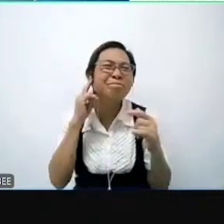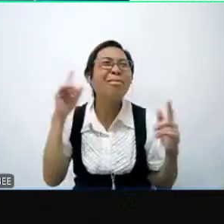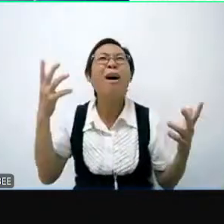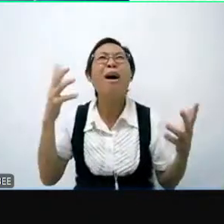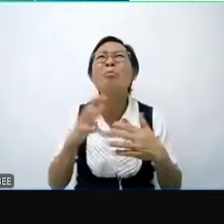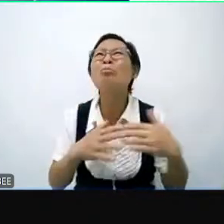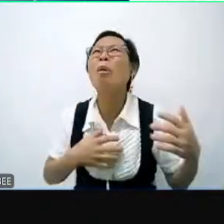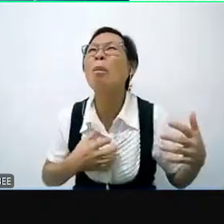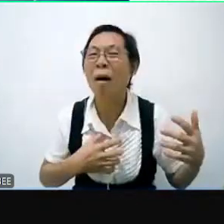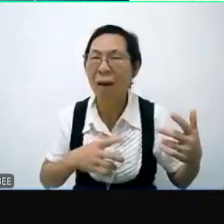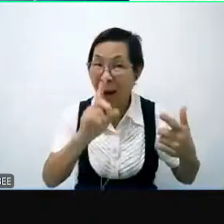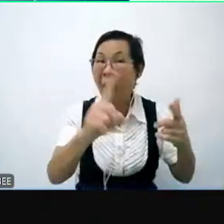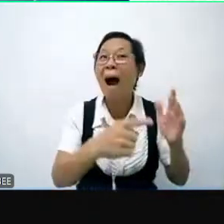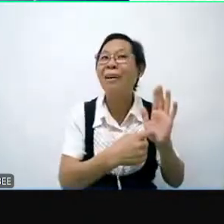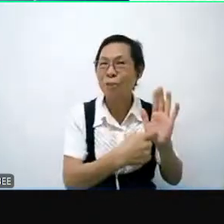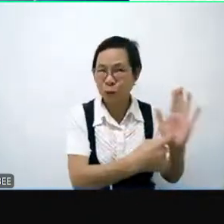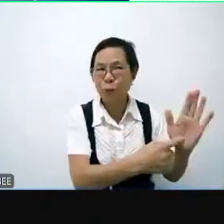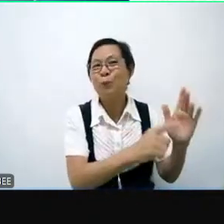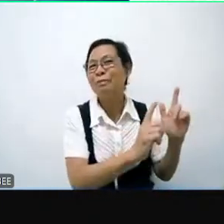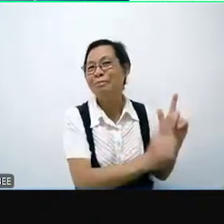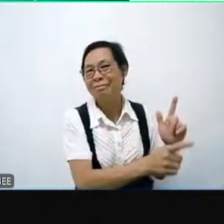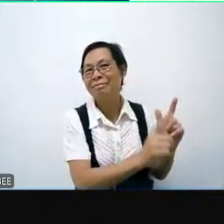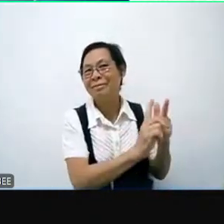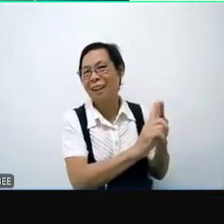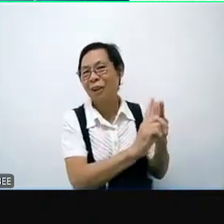that might be another sign.